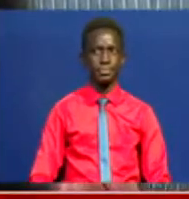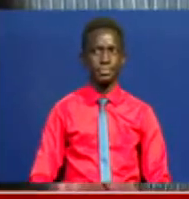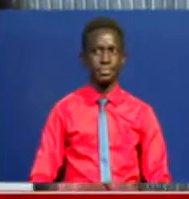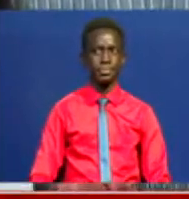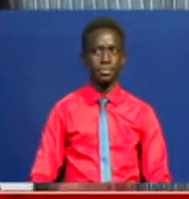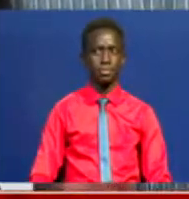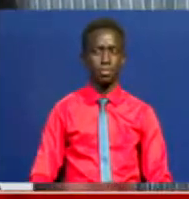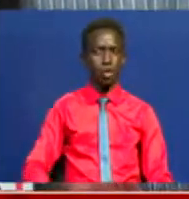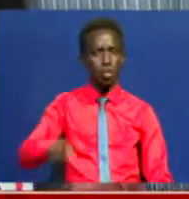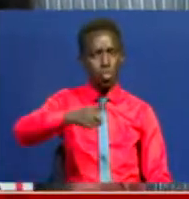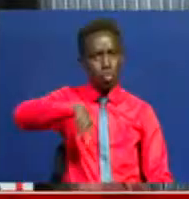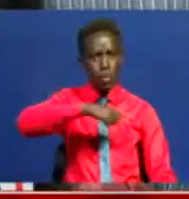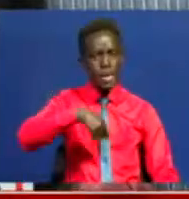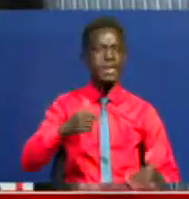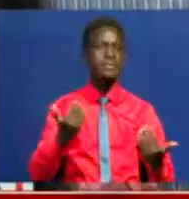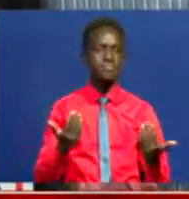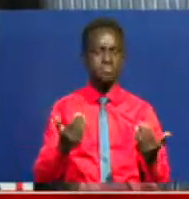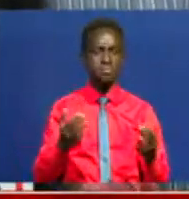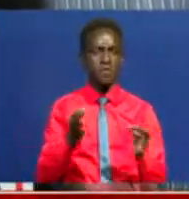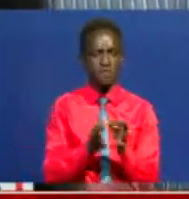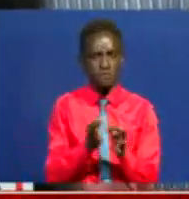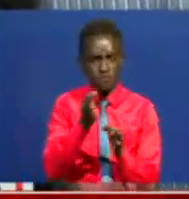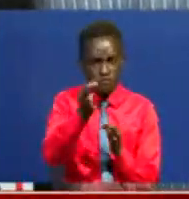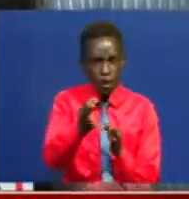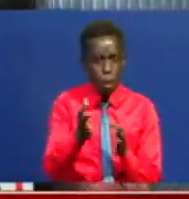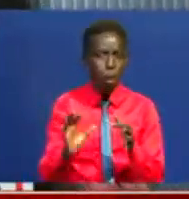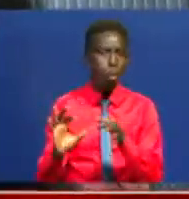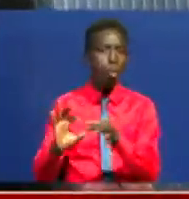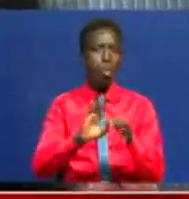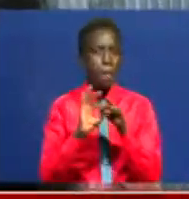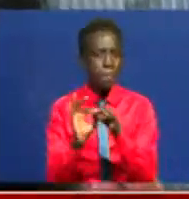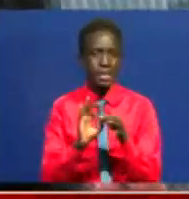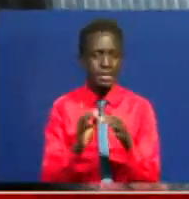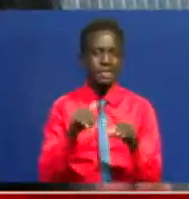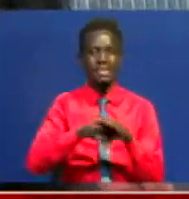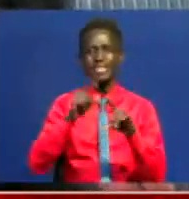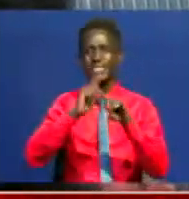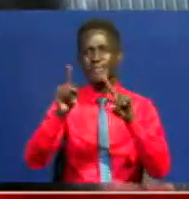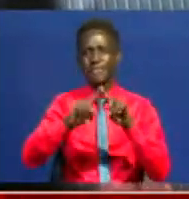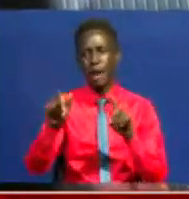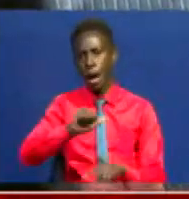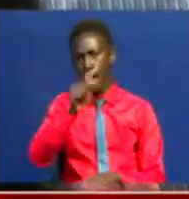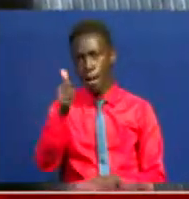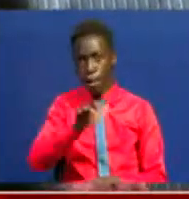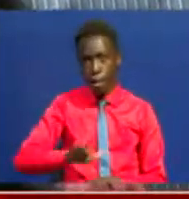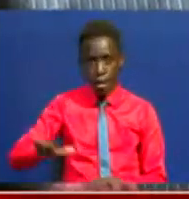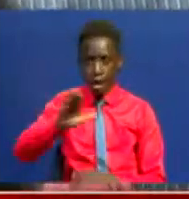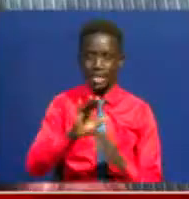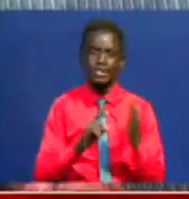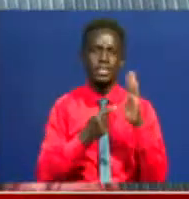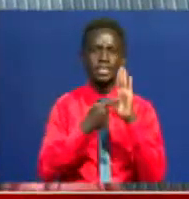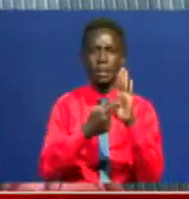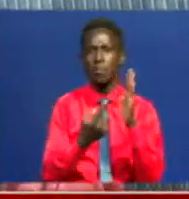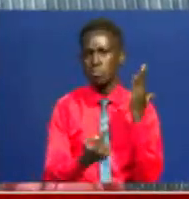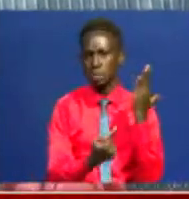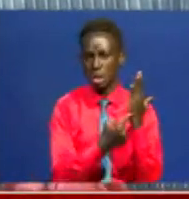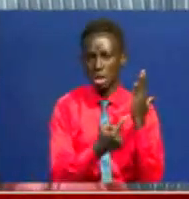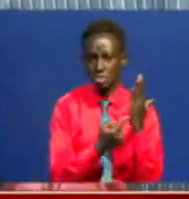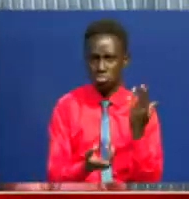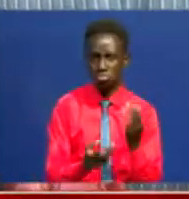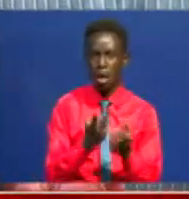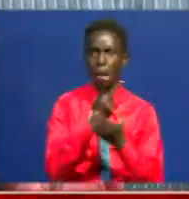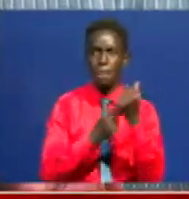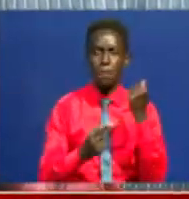We have also forwarded cooperation in multiple other areas. Technology, for instance, both sides signed